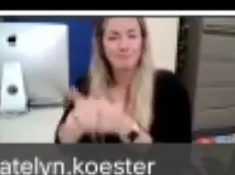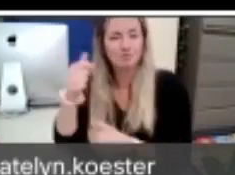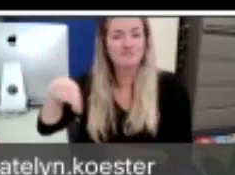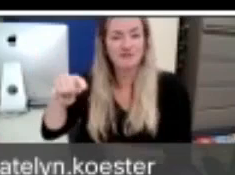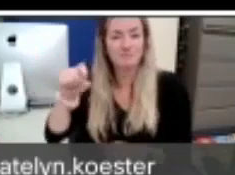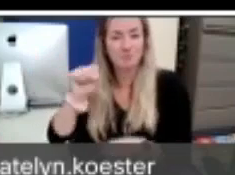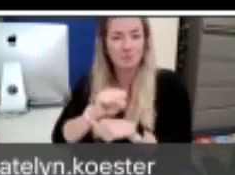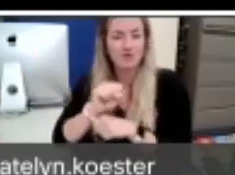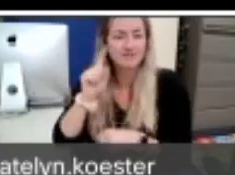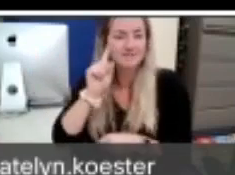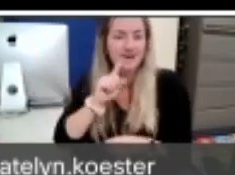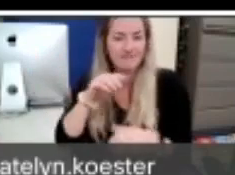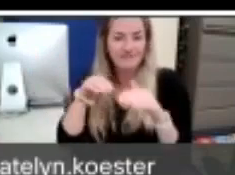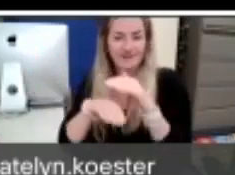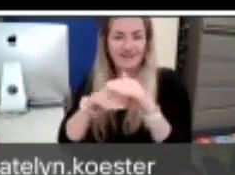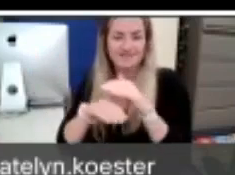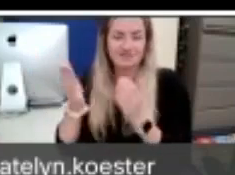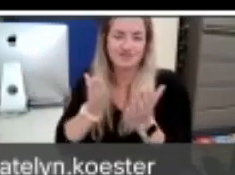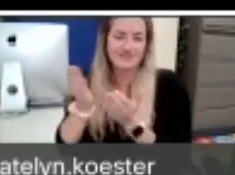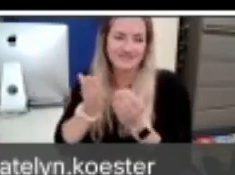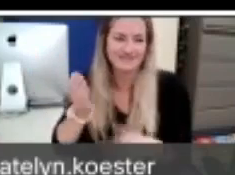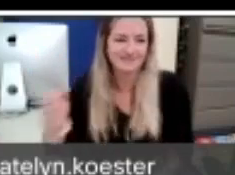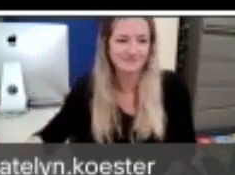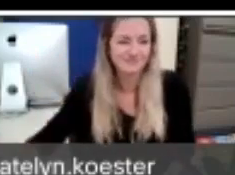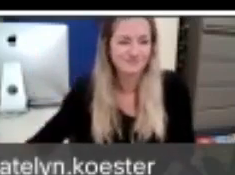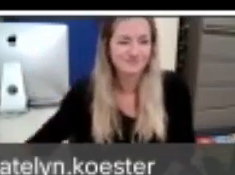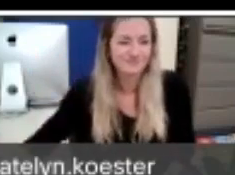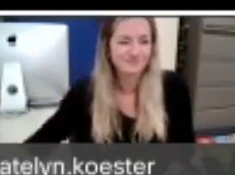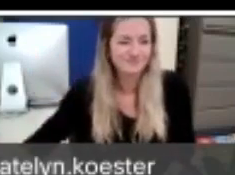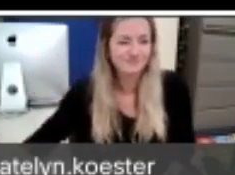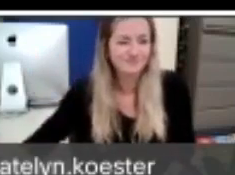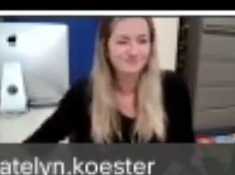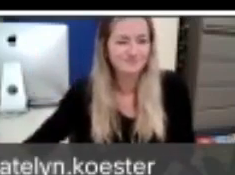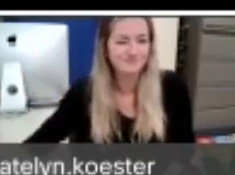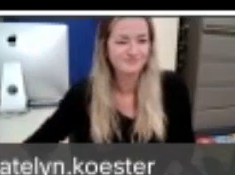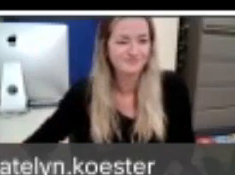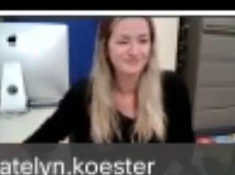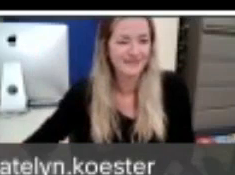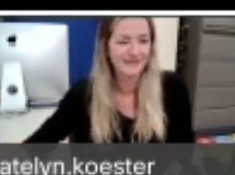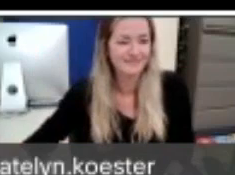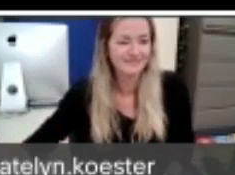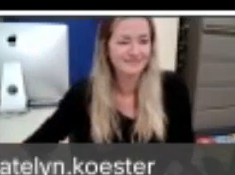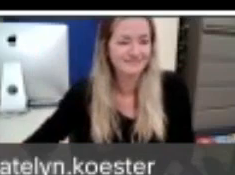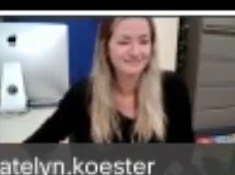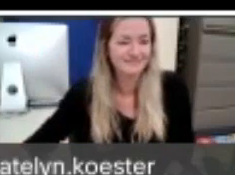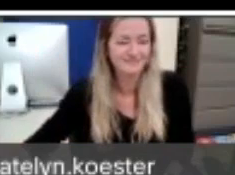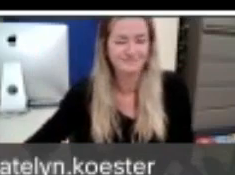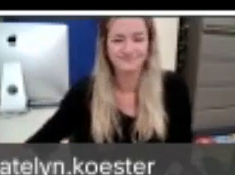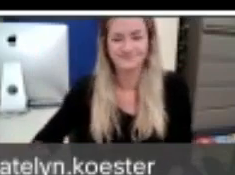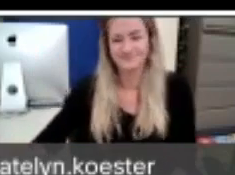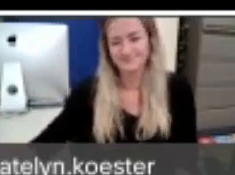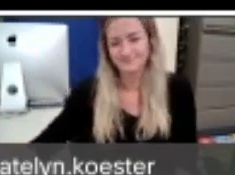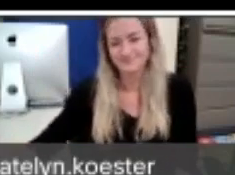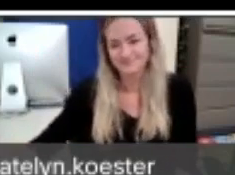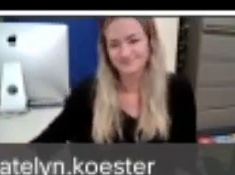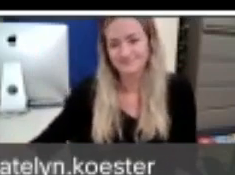world, it's very small, right? There's not many deaf people compared to like the hearing world.